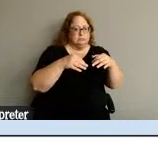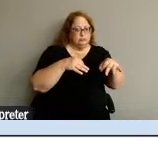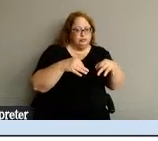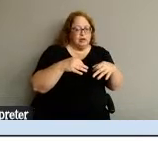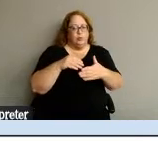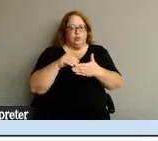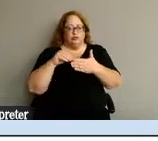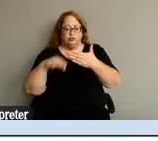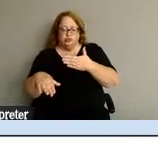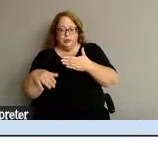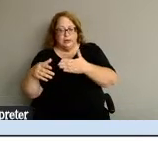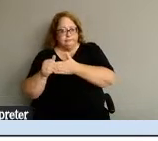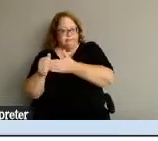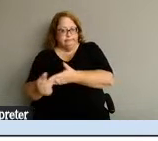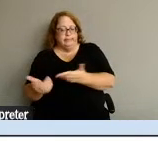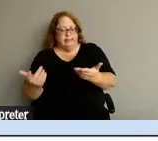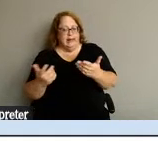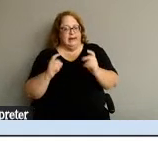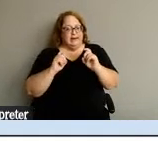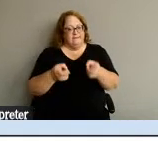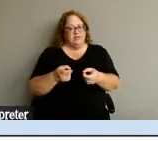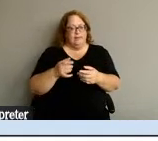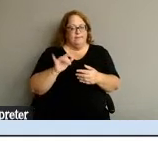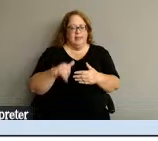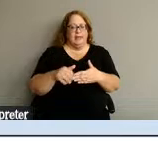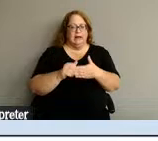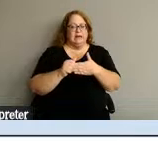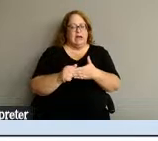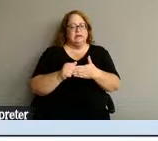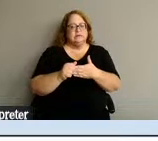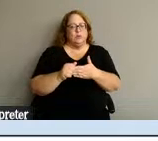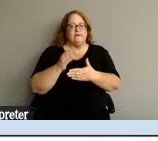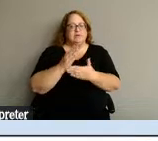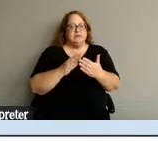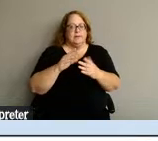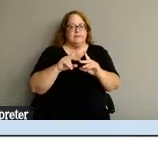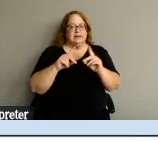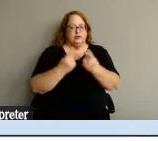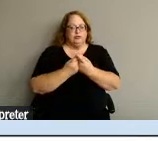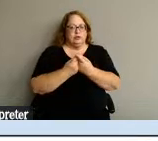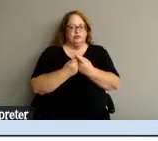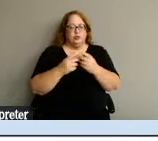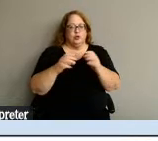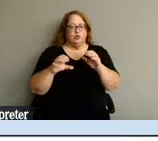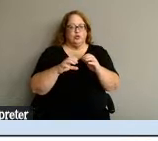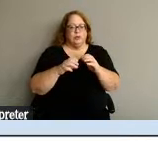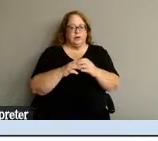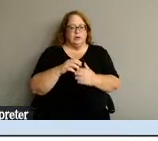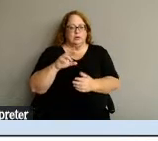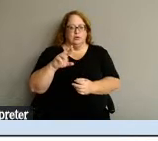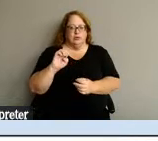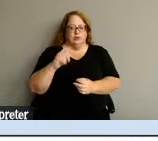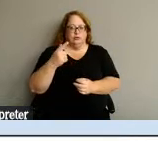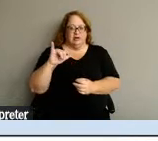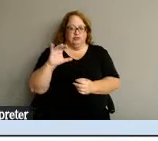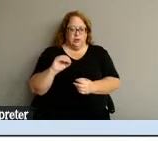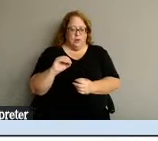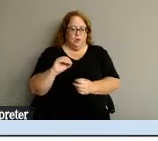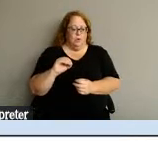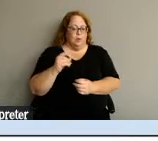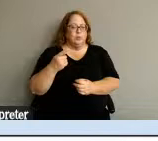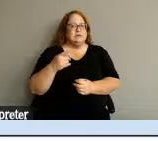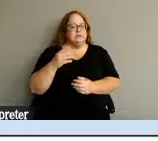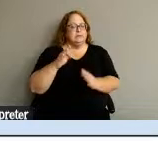direction and give them that guidance. And then we do also have a couple of districts who are doing Reggio. It was developed